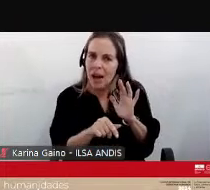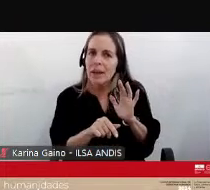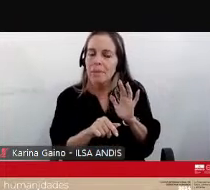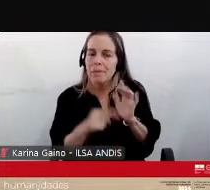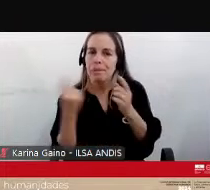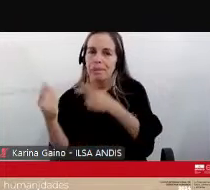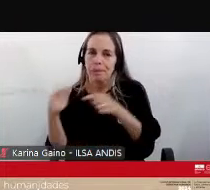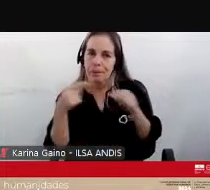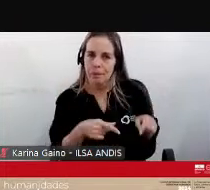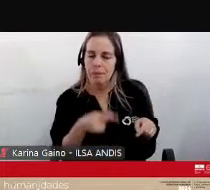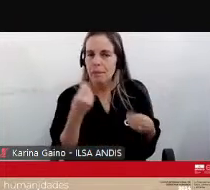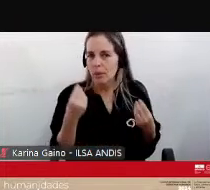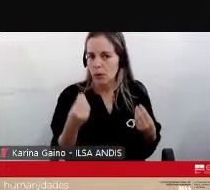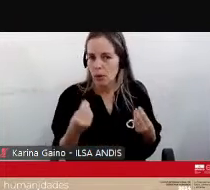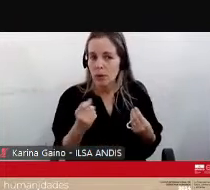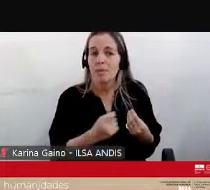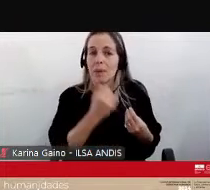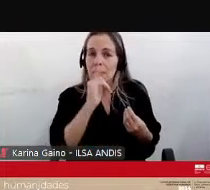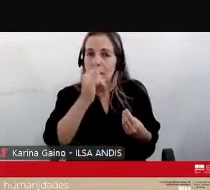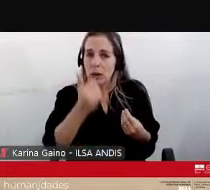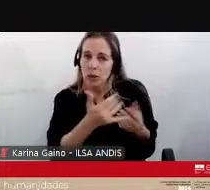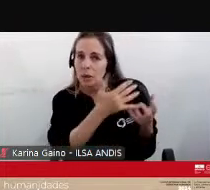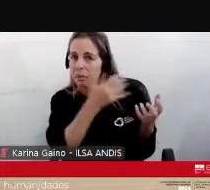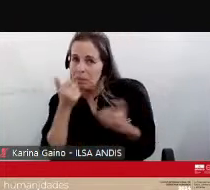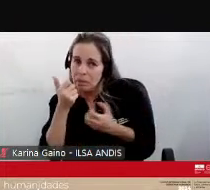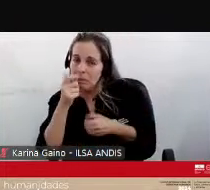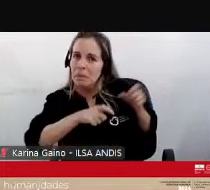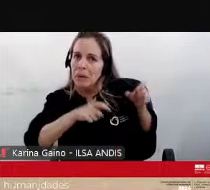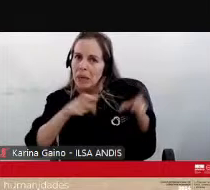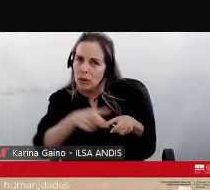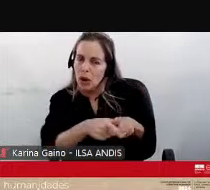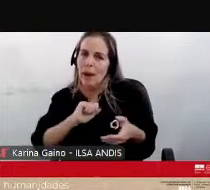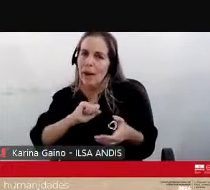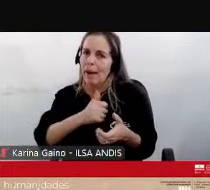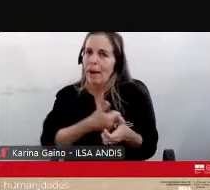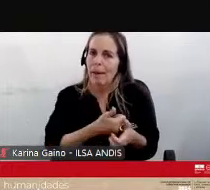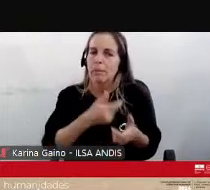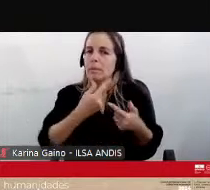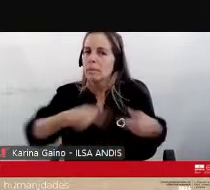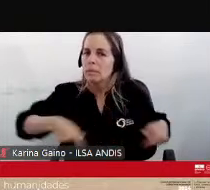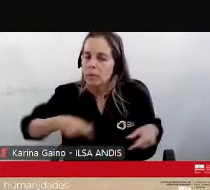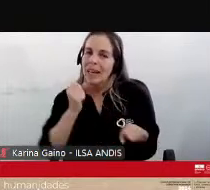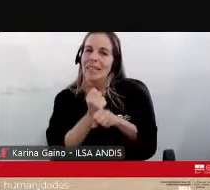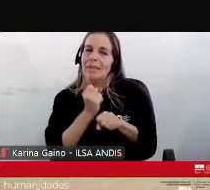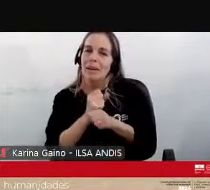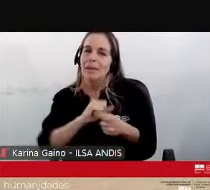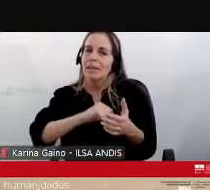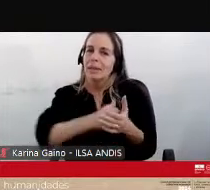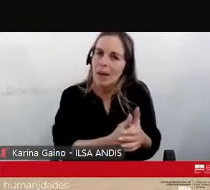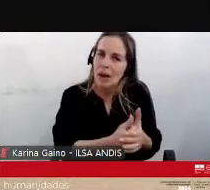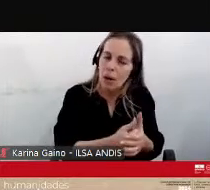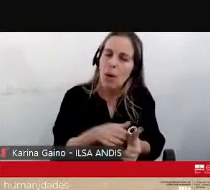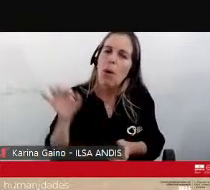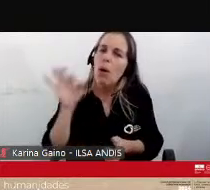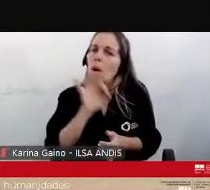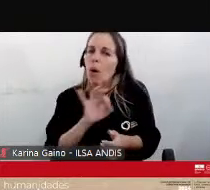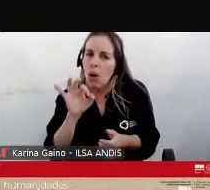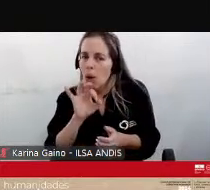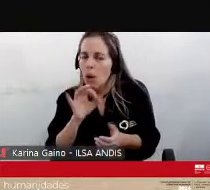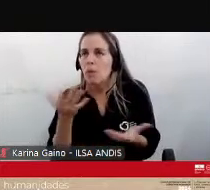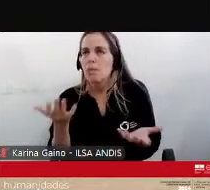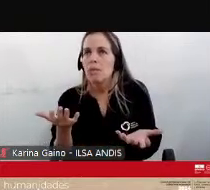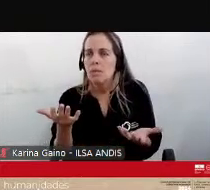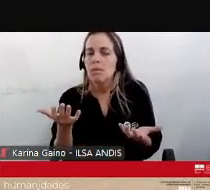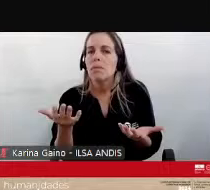or labor trafficking, or sort of the two terms that are frequently used, and sometimes referred to also as trafficking